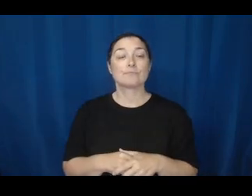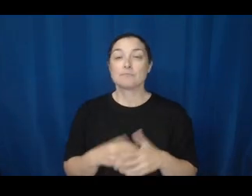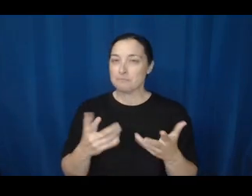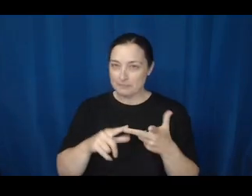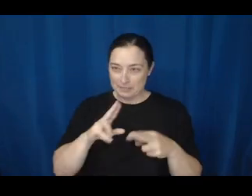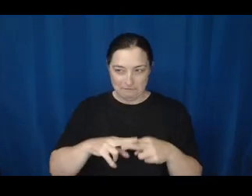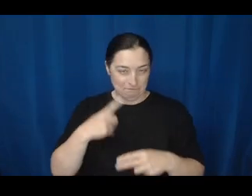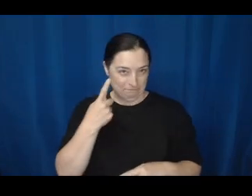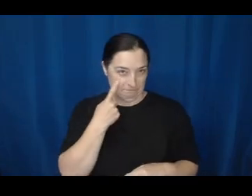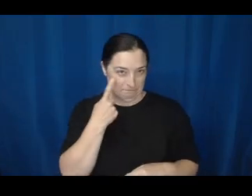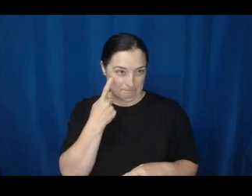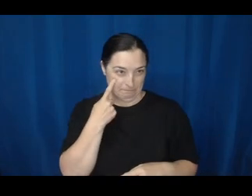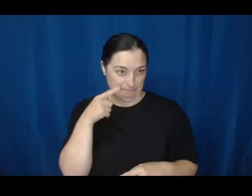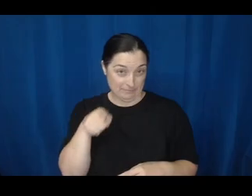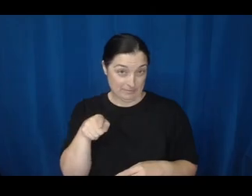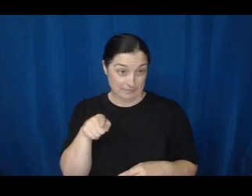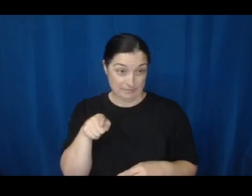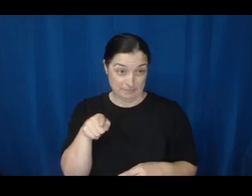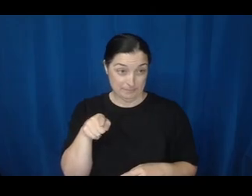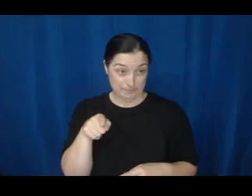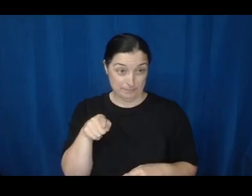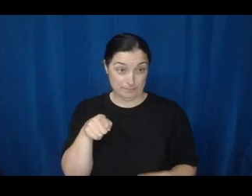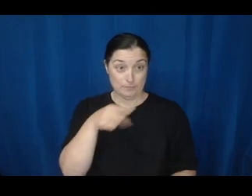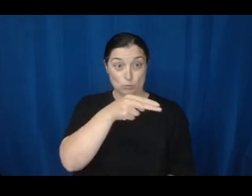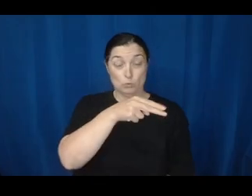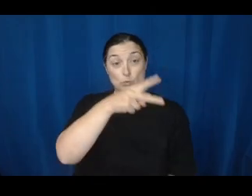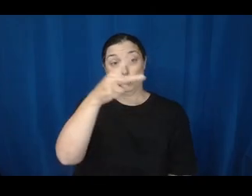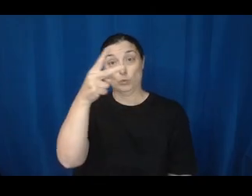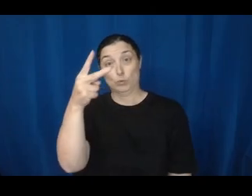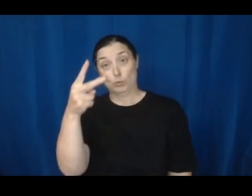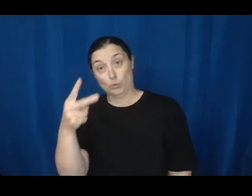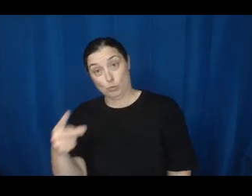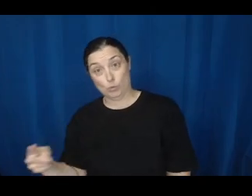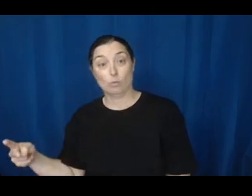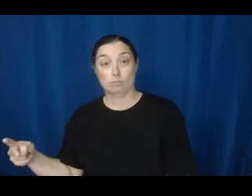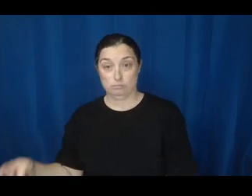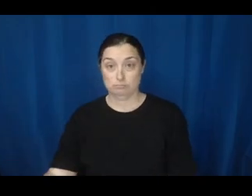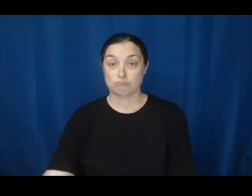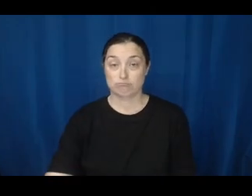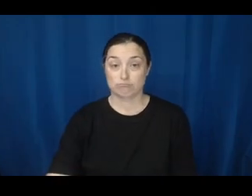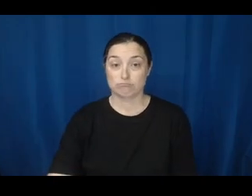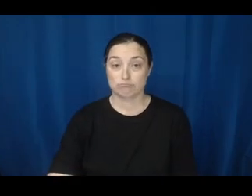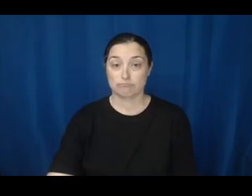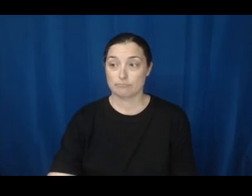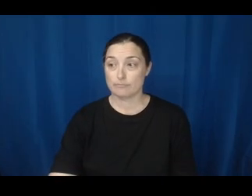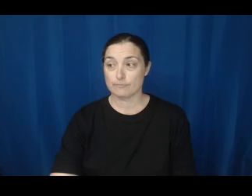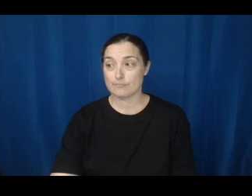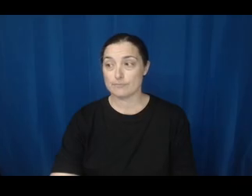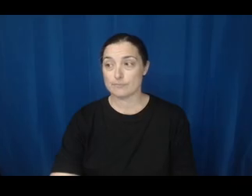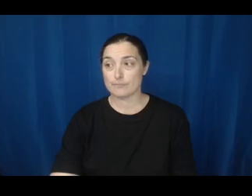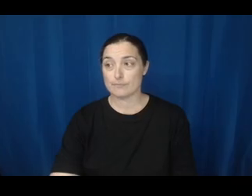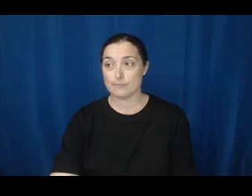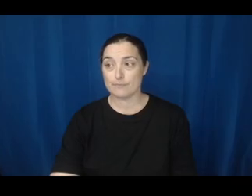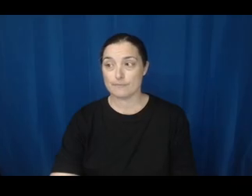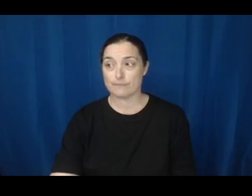this graph now you're going to see 2 of these trends during the last 20, 25 years.